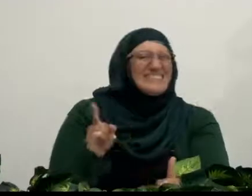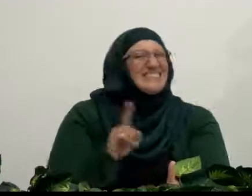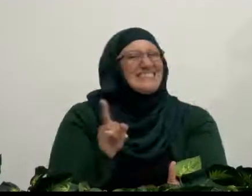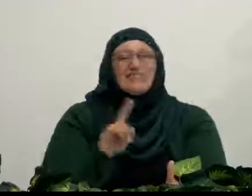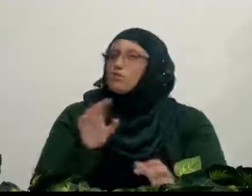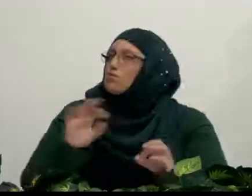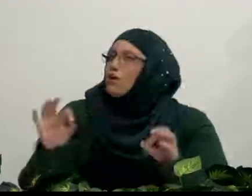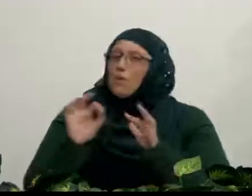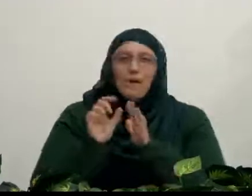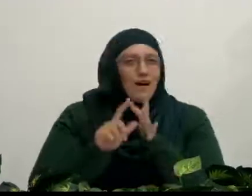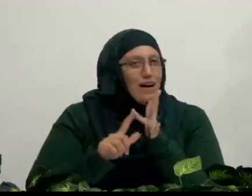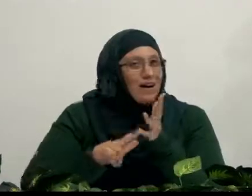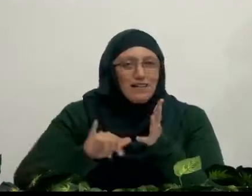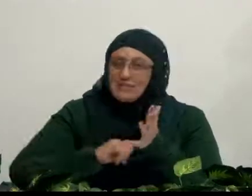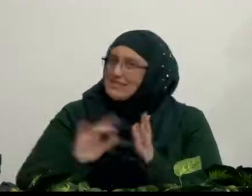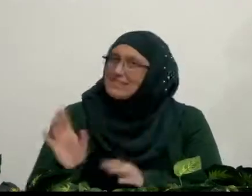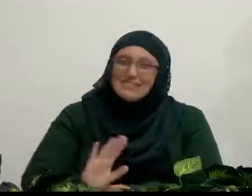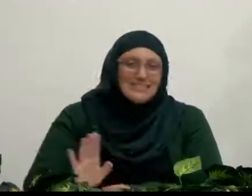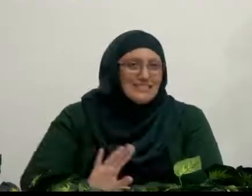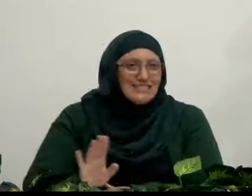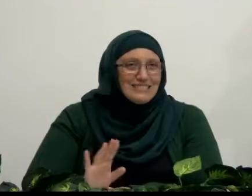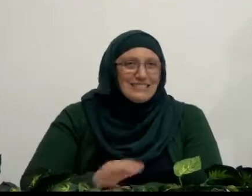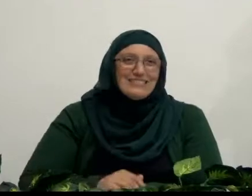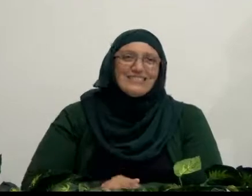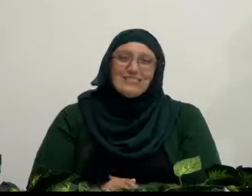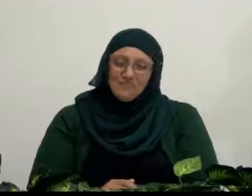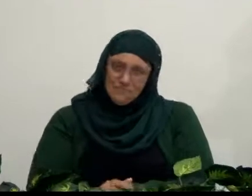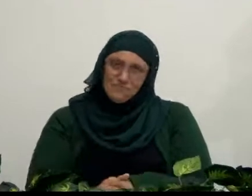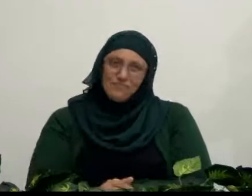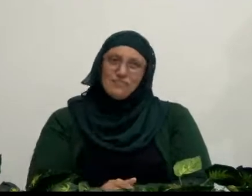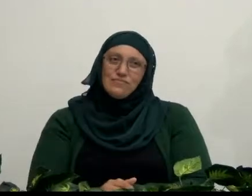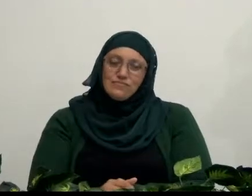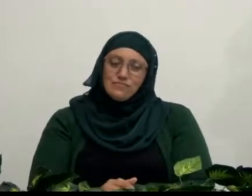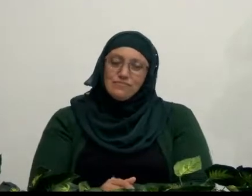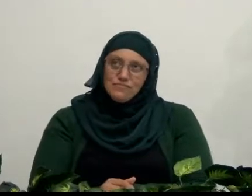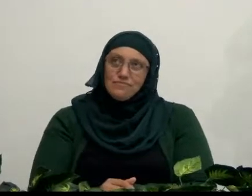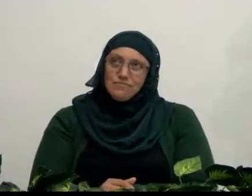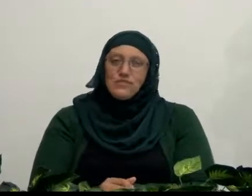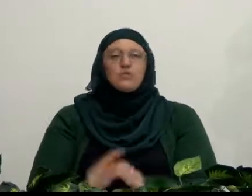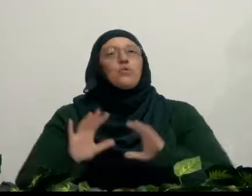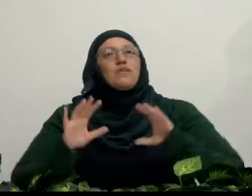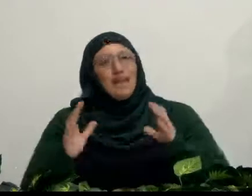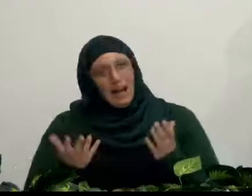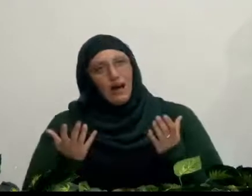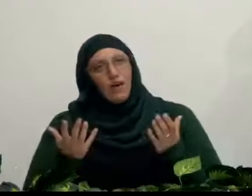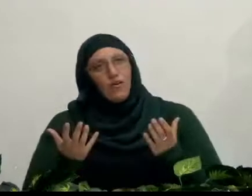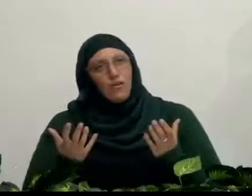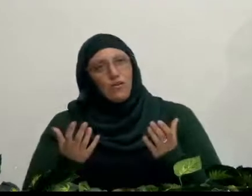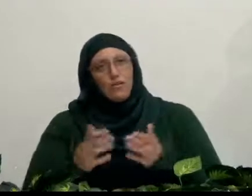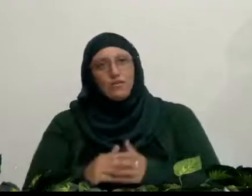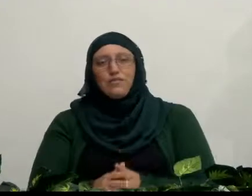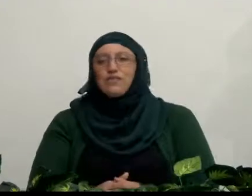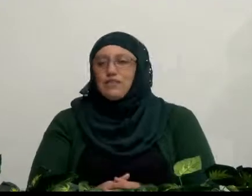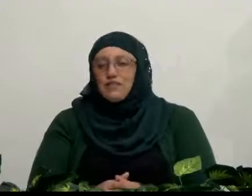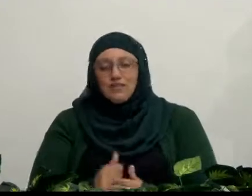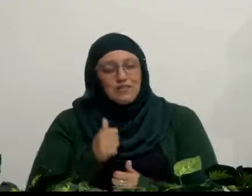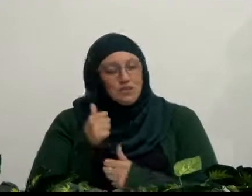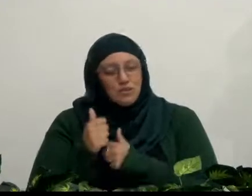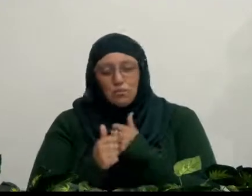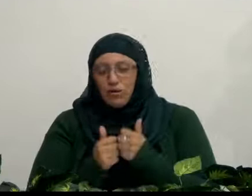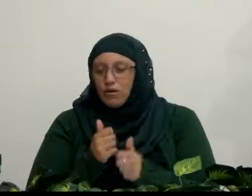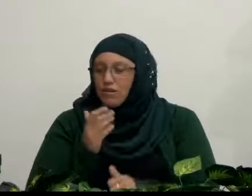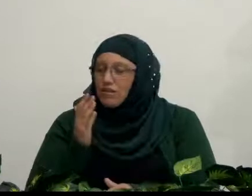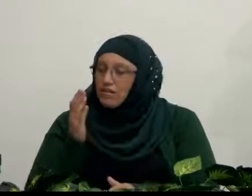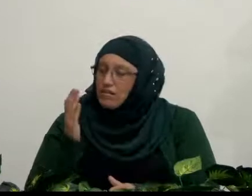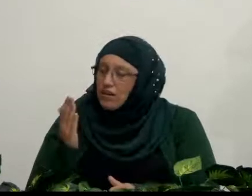a sign of impiety, an impious action. So this is something, and now this is in theory, subhanallah, I